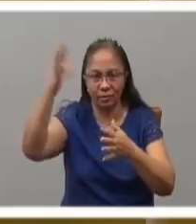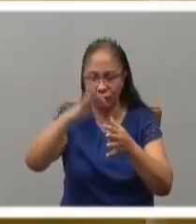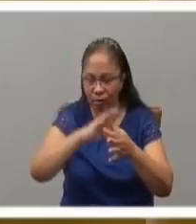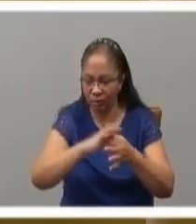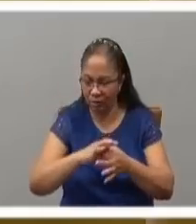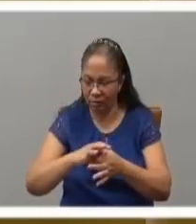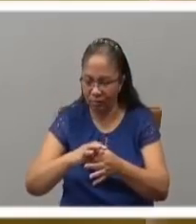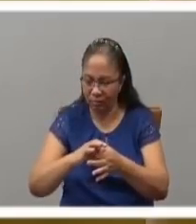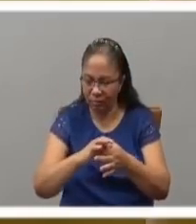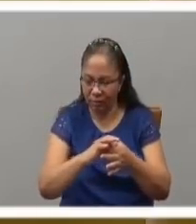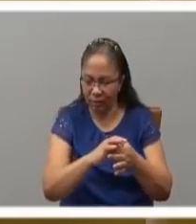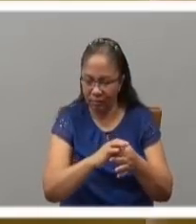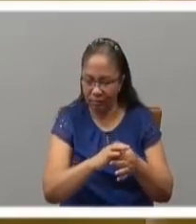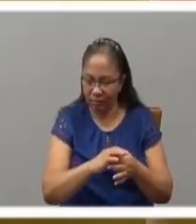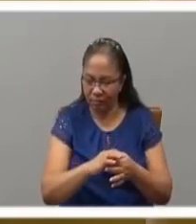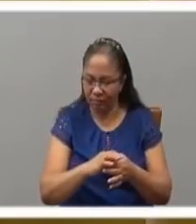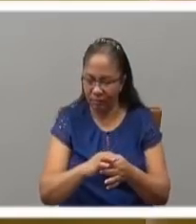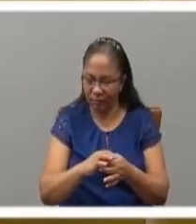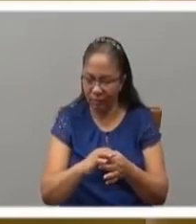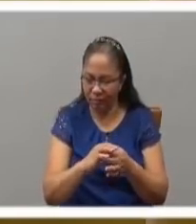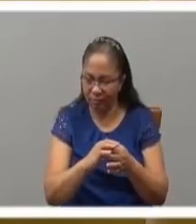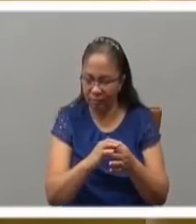Father